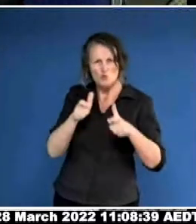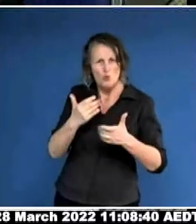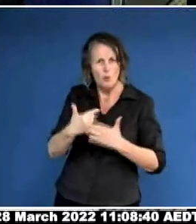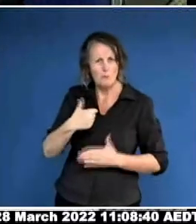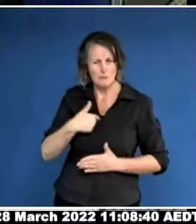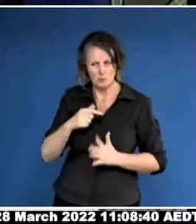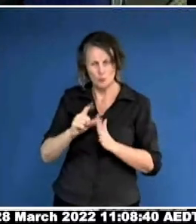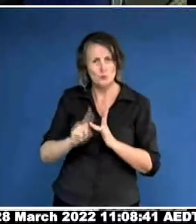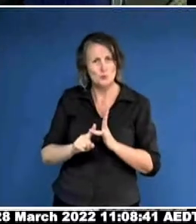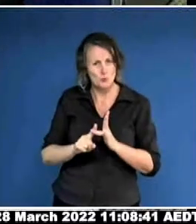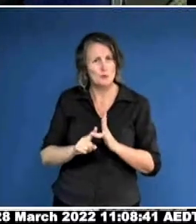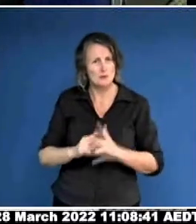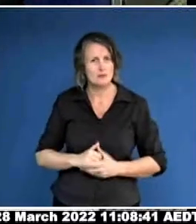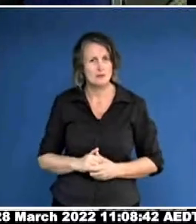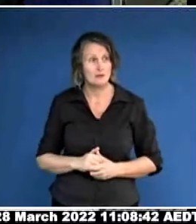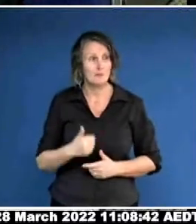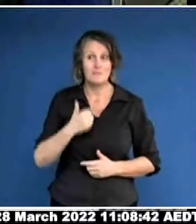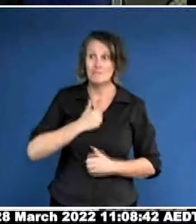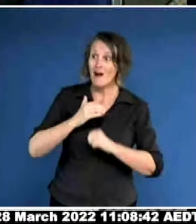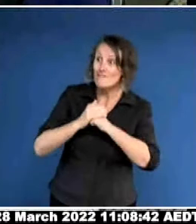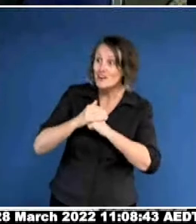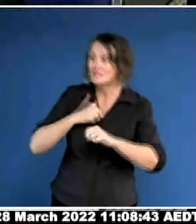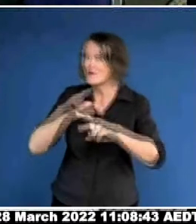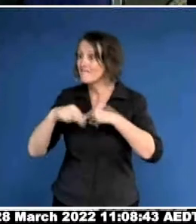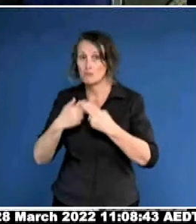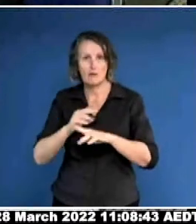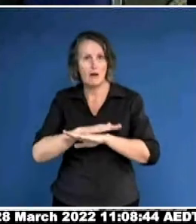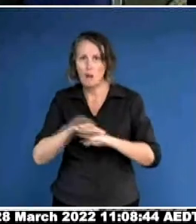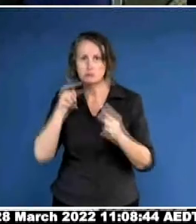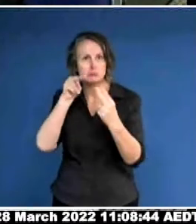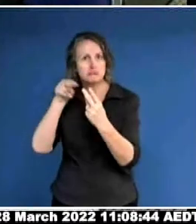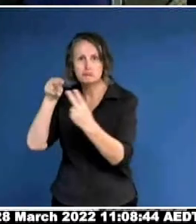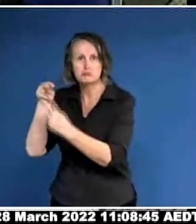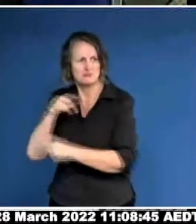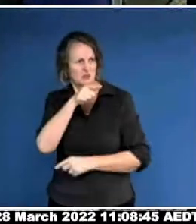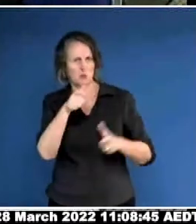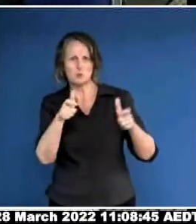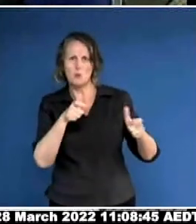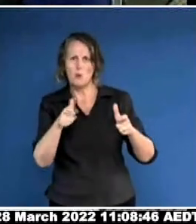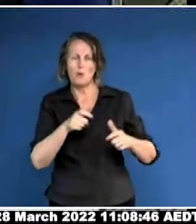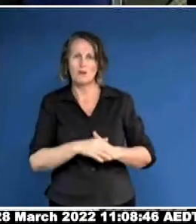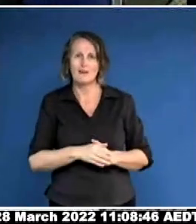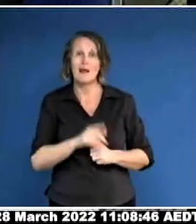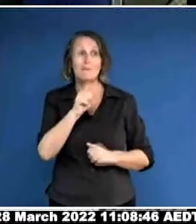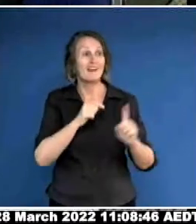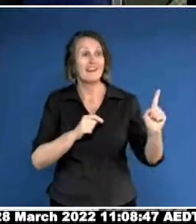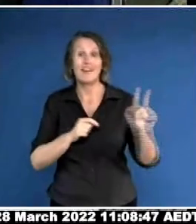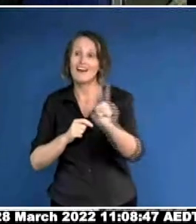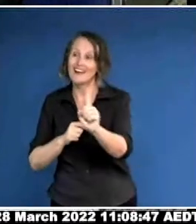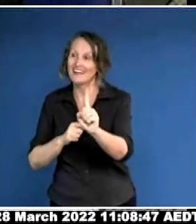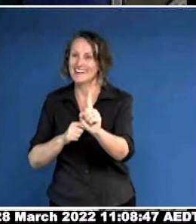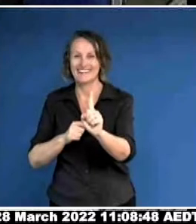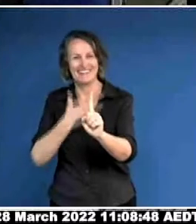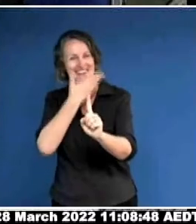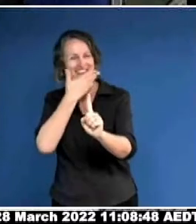He kept me from seeing friends and family. He would charm everyone. He threatened to kill